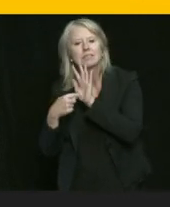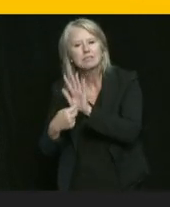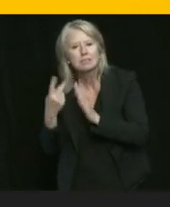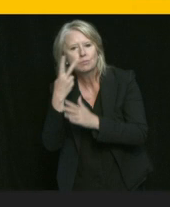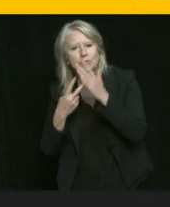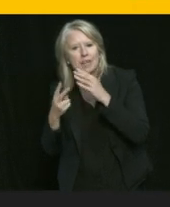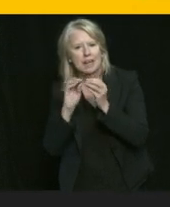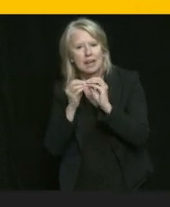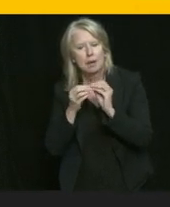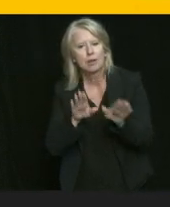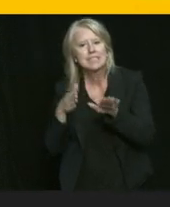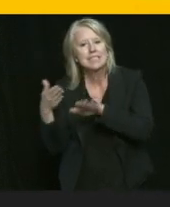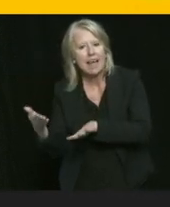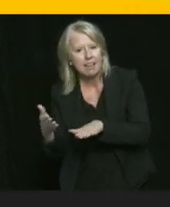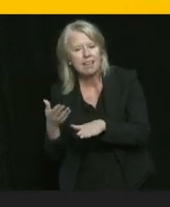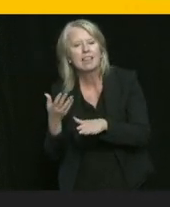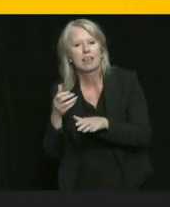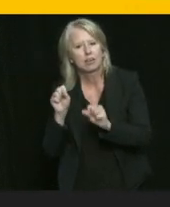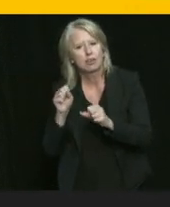deaths could be in the range of